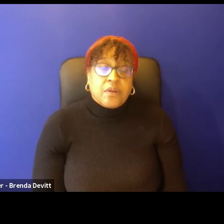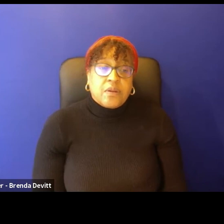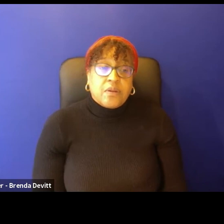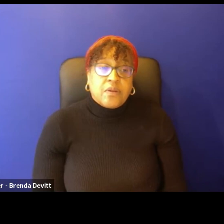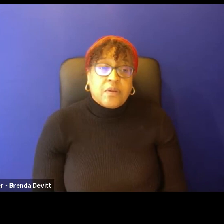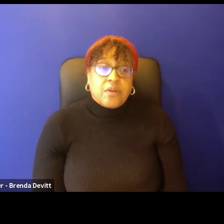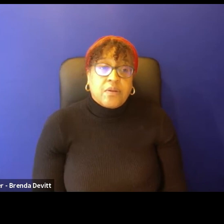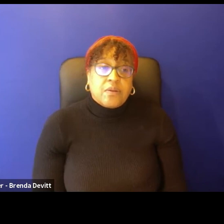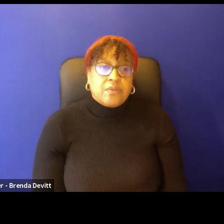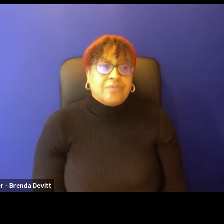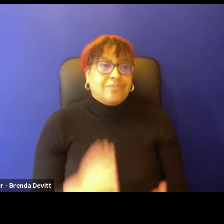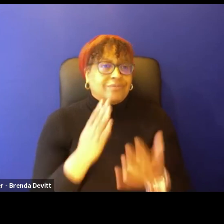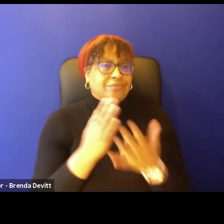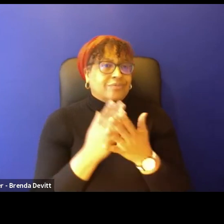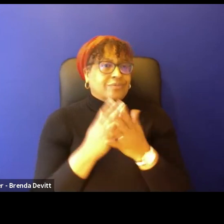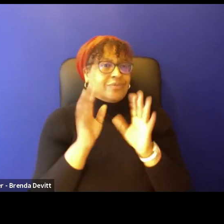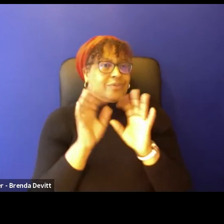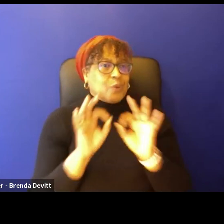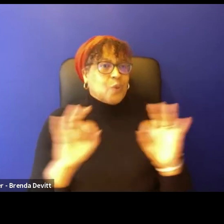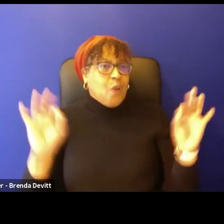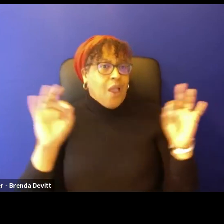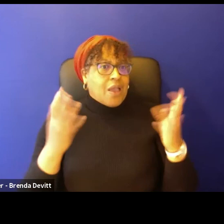Goodness, it's very quiet in here, isn't there?